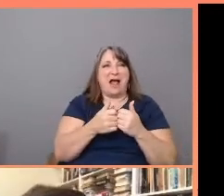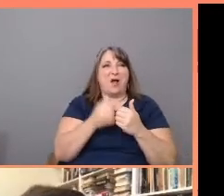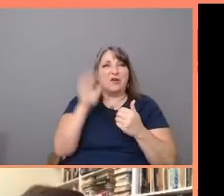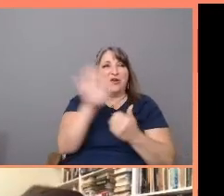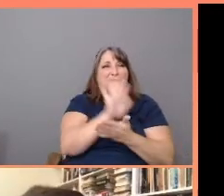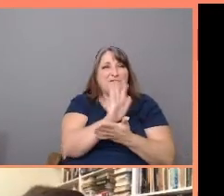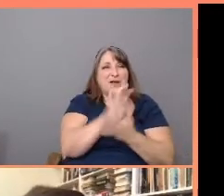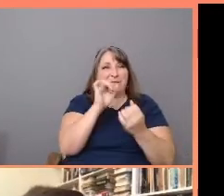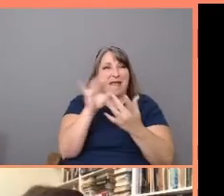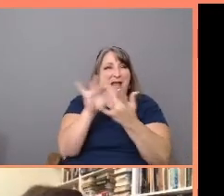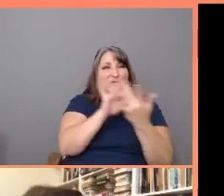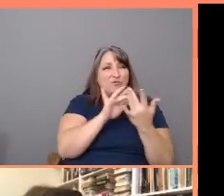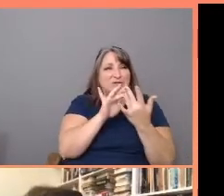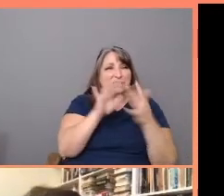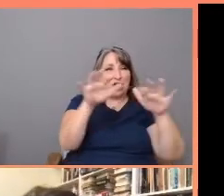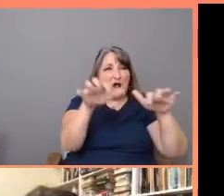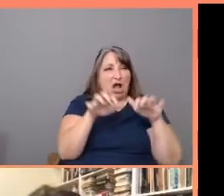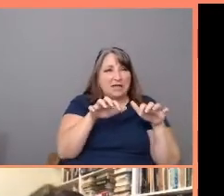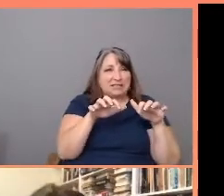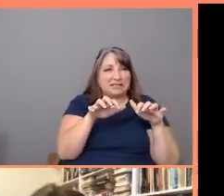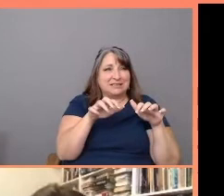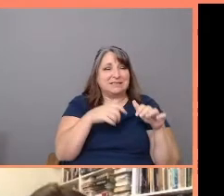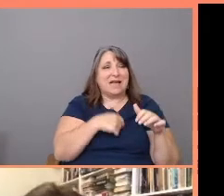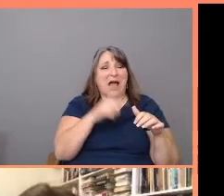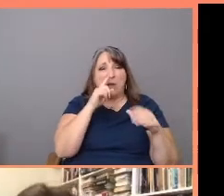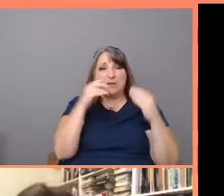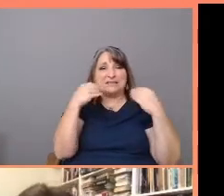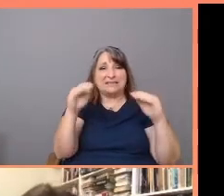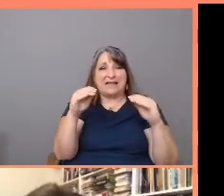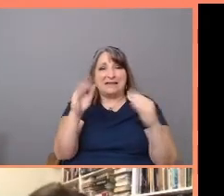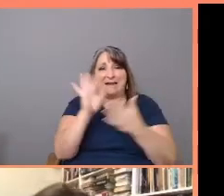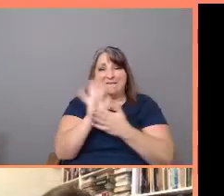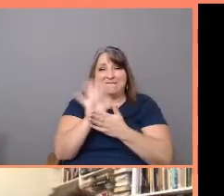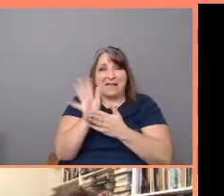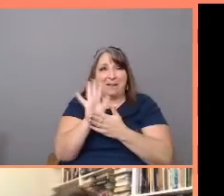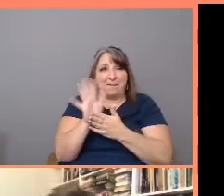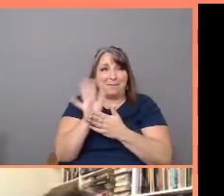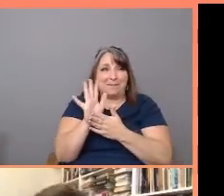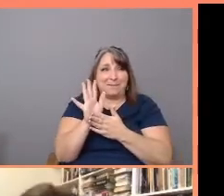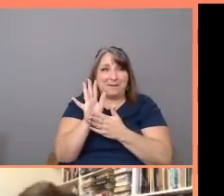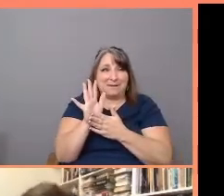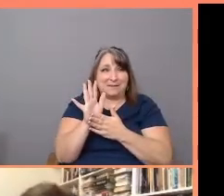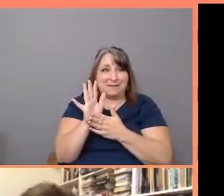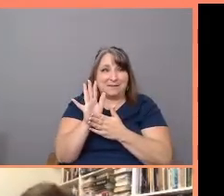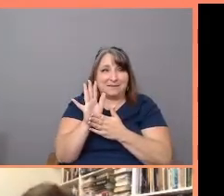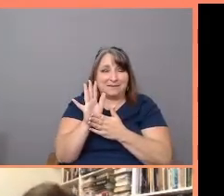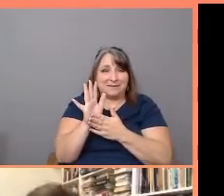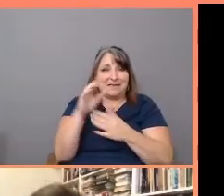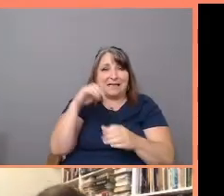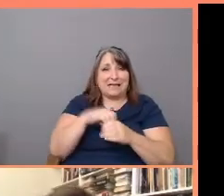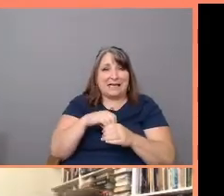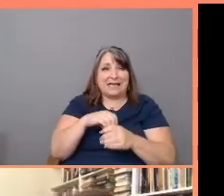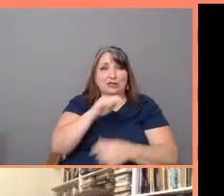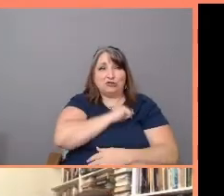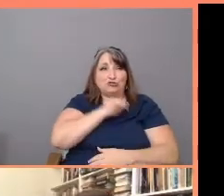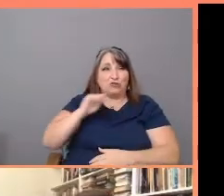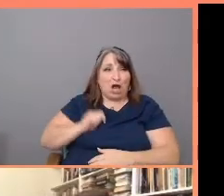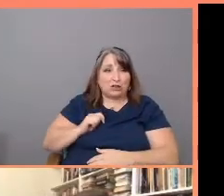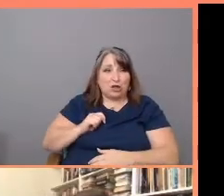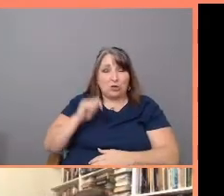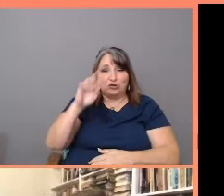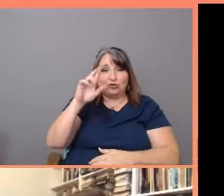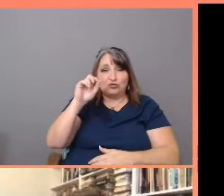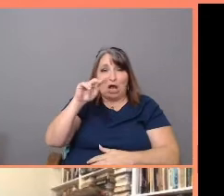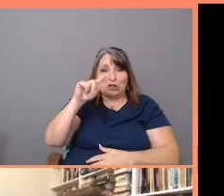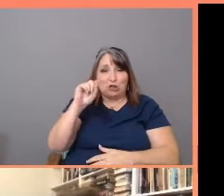is I was selling a film in Toronto at the film festival,